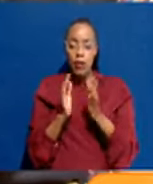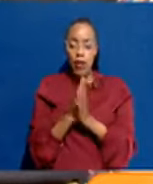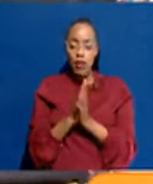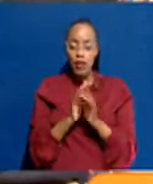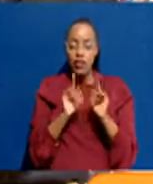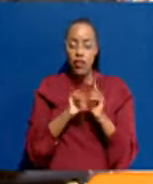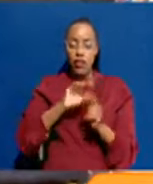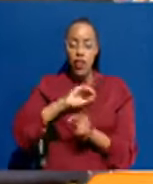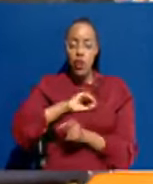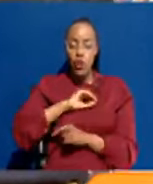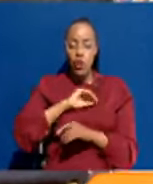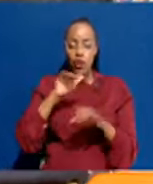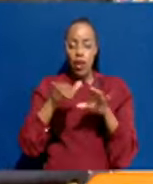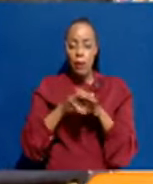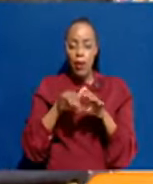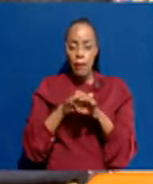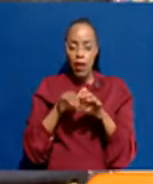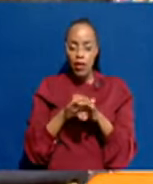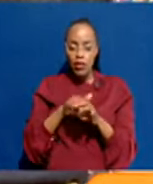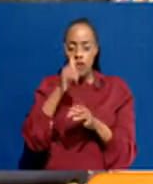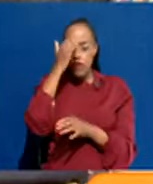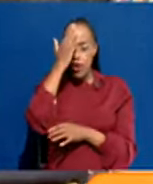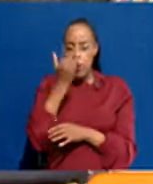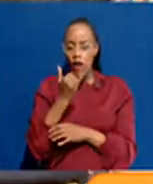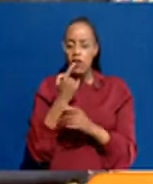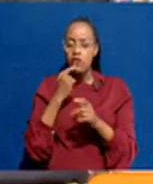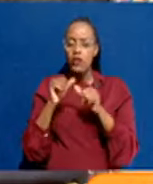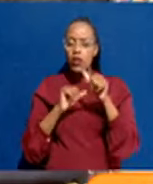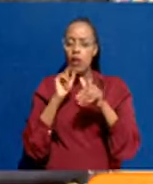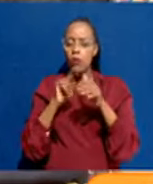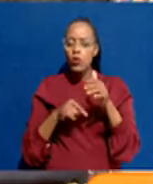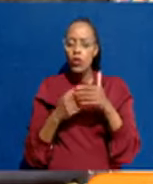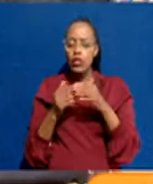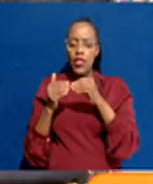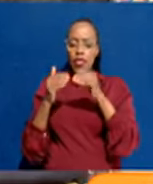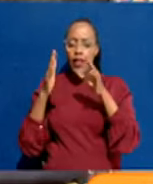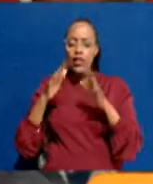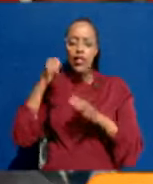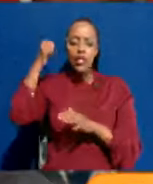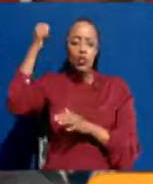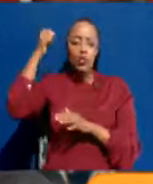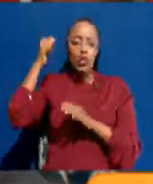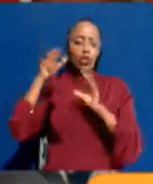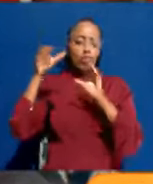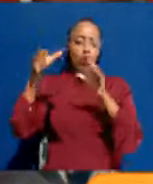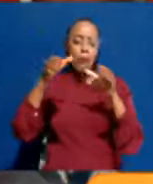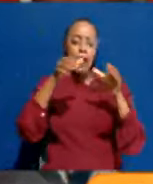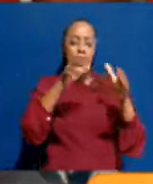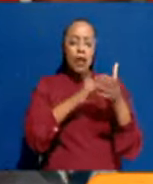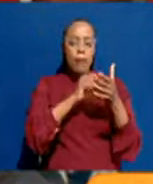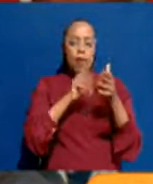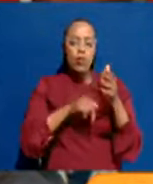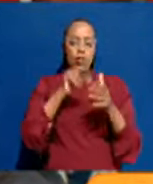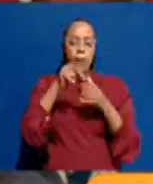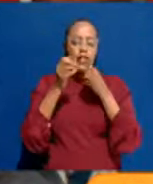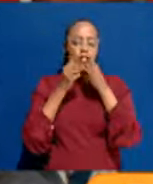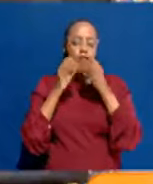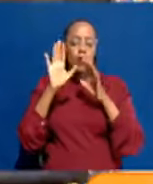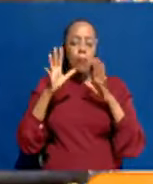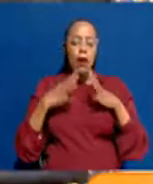its own members. Because we are talking about the leaders of political parties. So they had to inform their